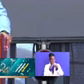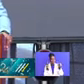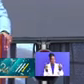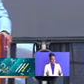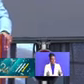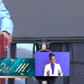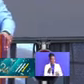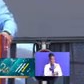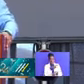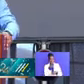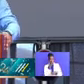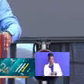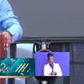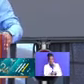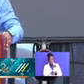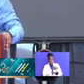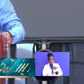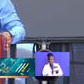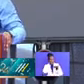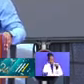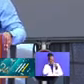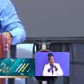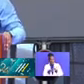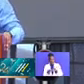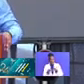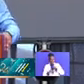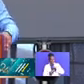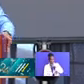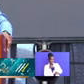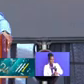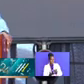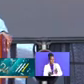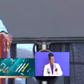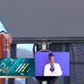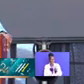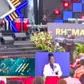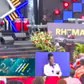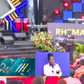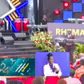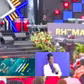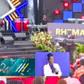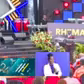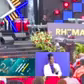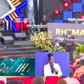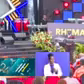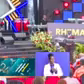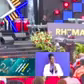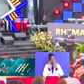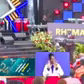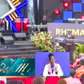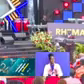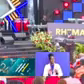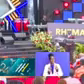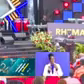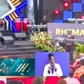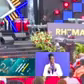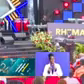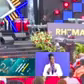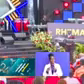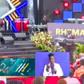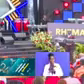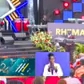altar you the spiritual foundation and Authority necessary to